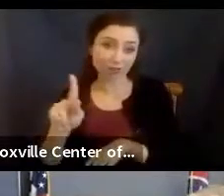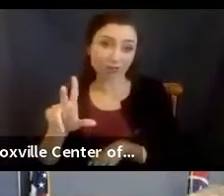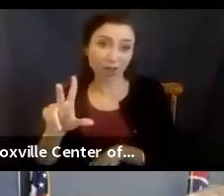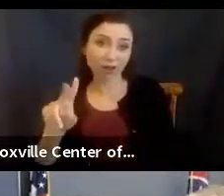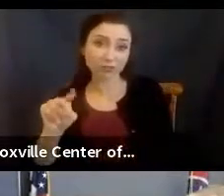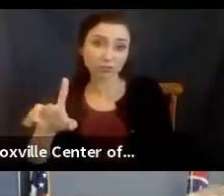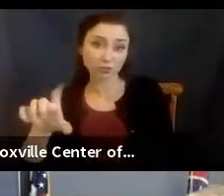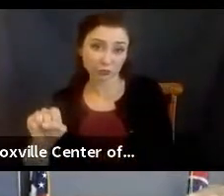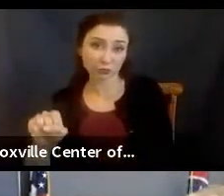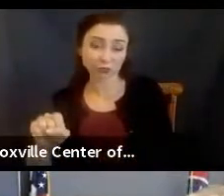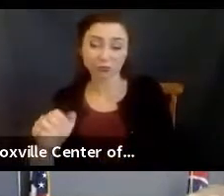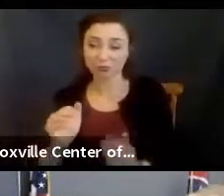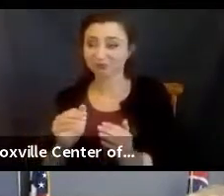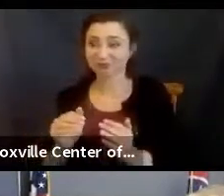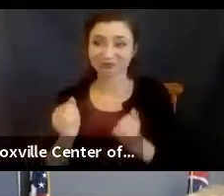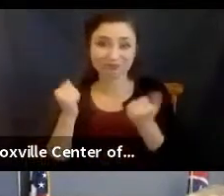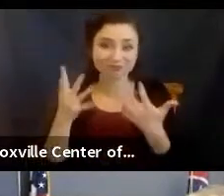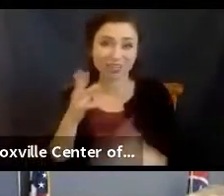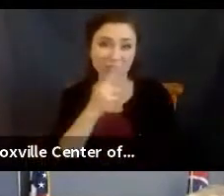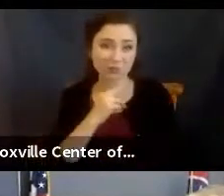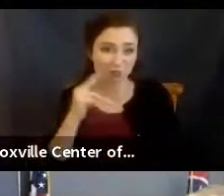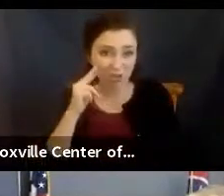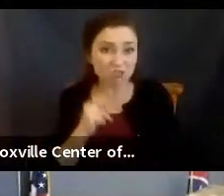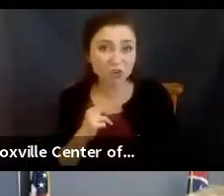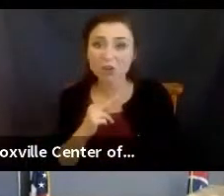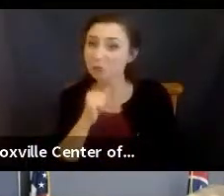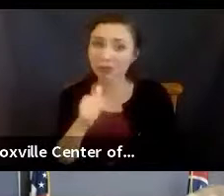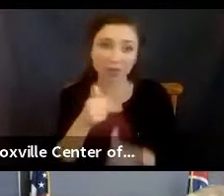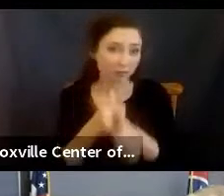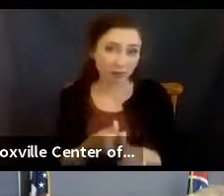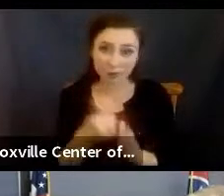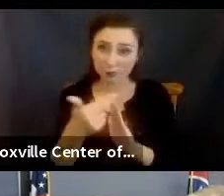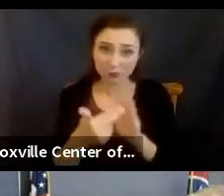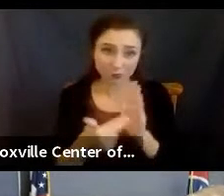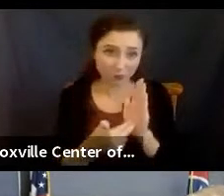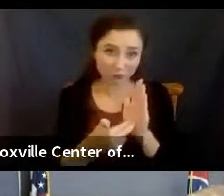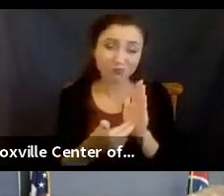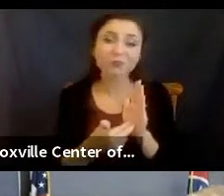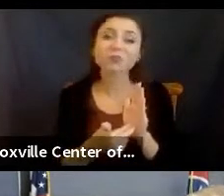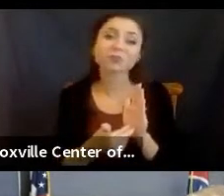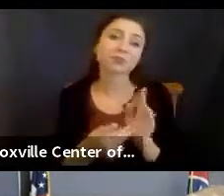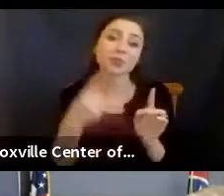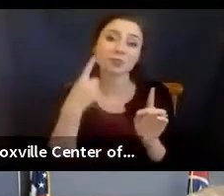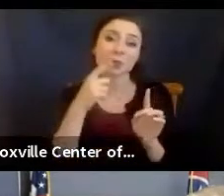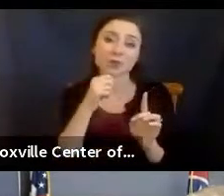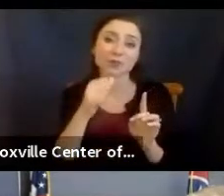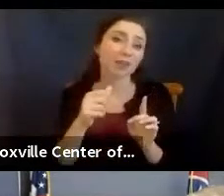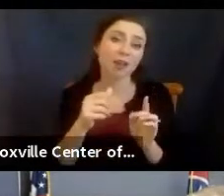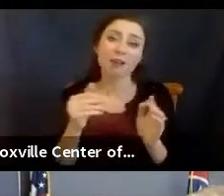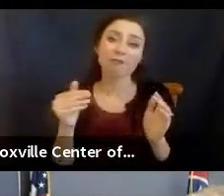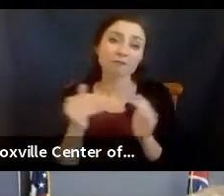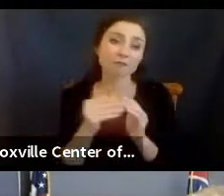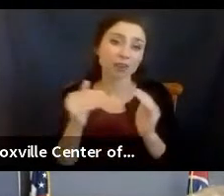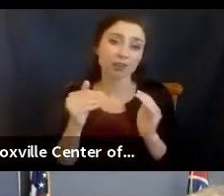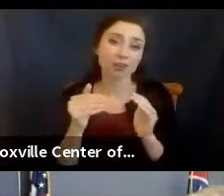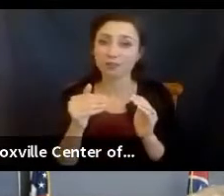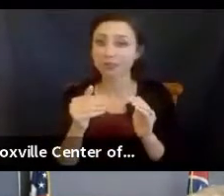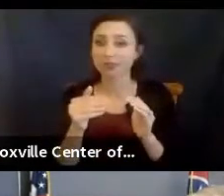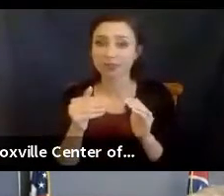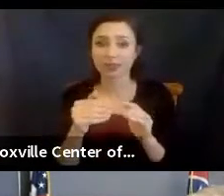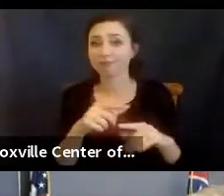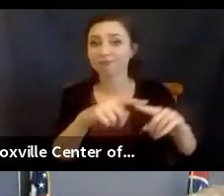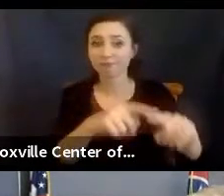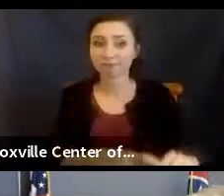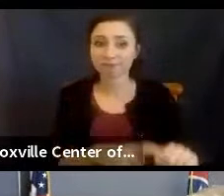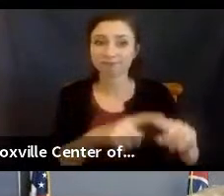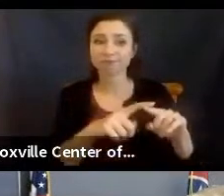just facility. And in terms of unfairly burdening our law enforcement with